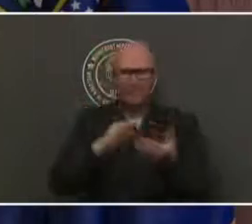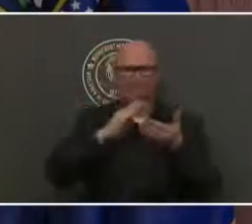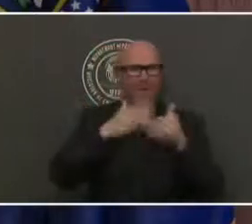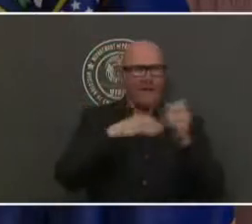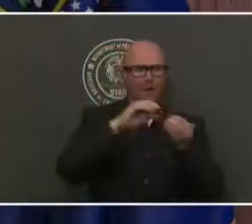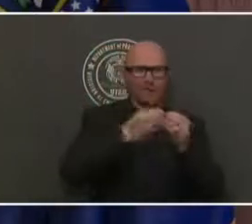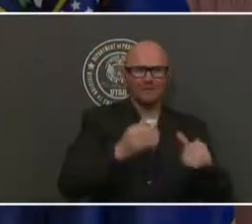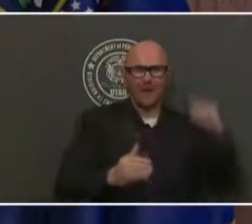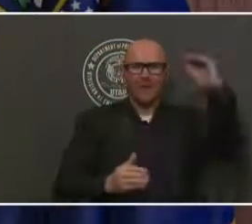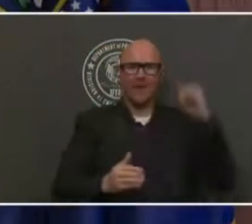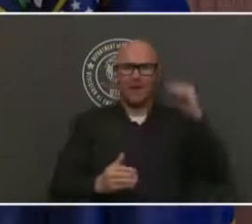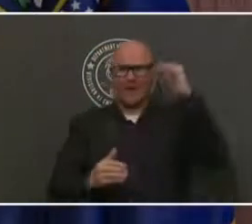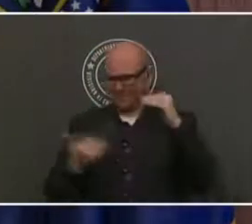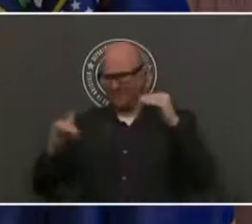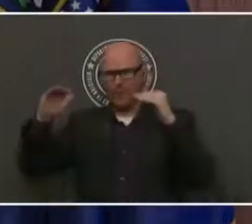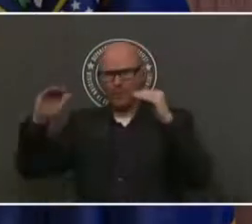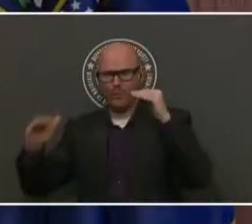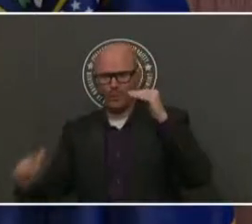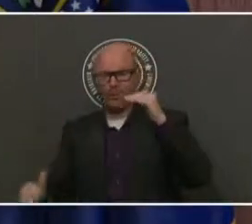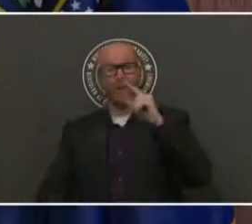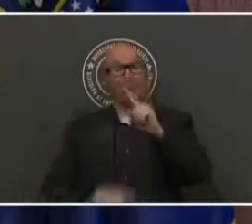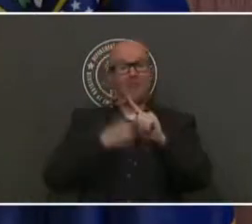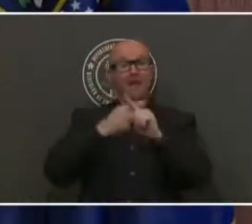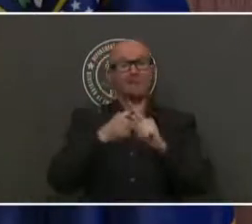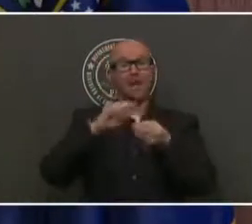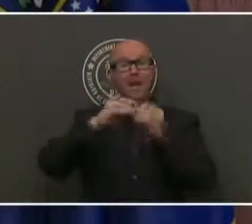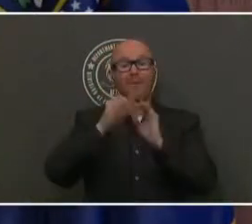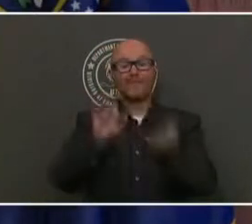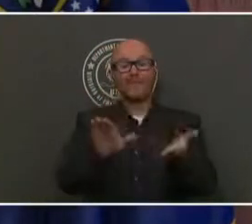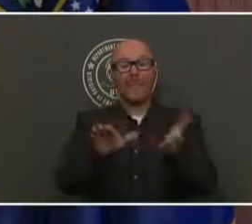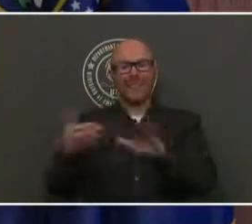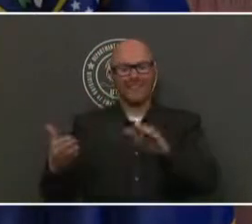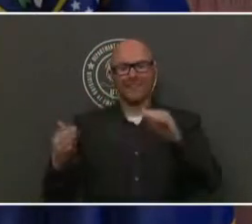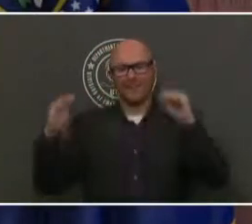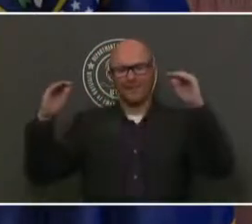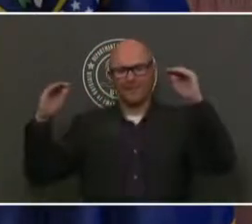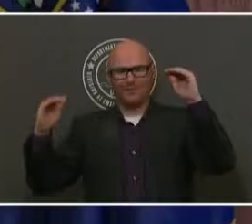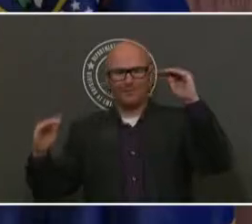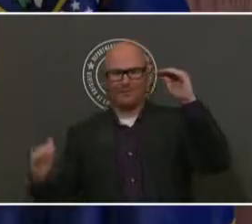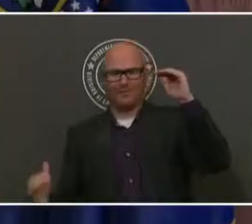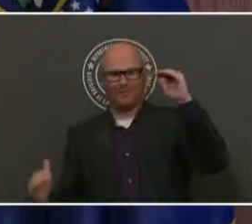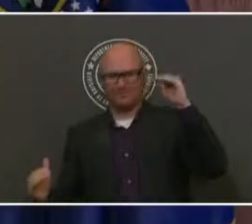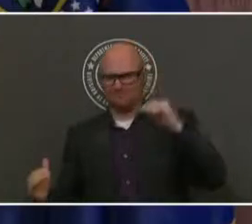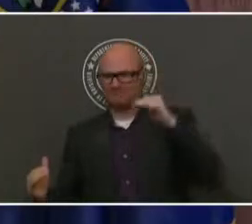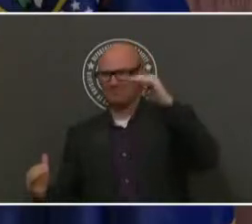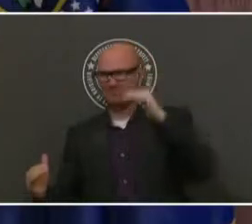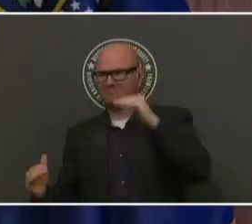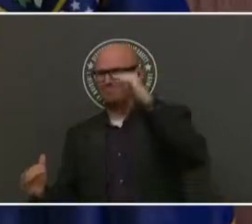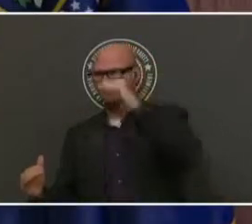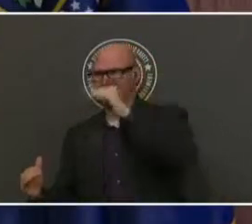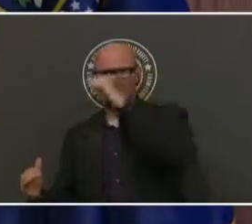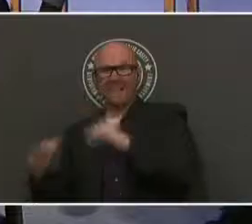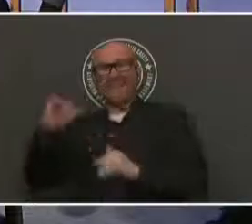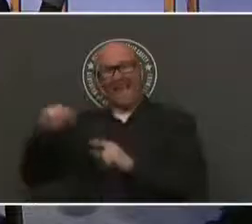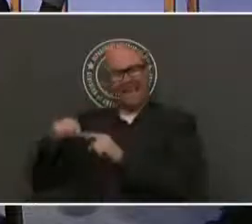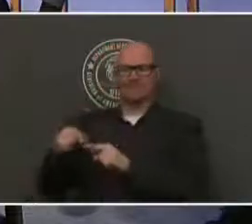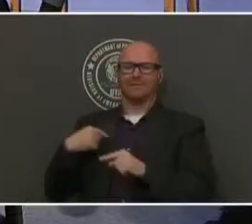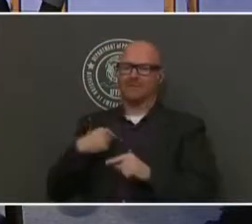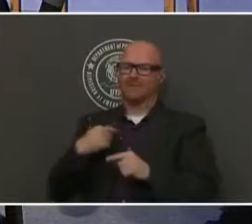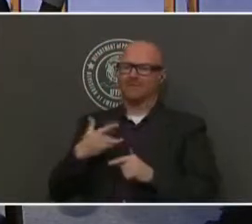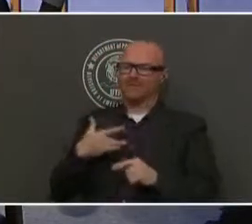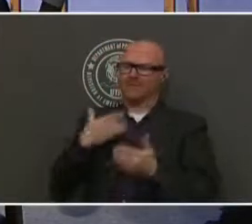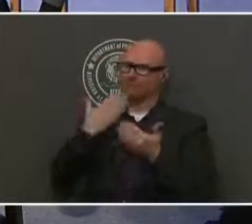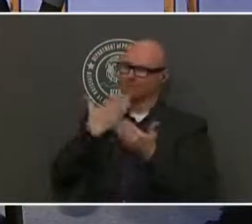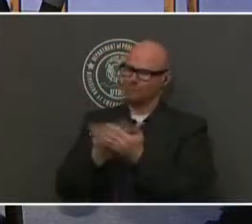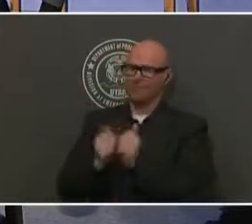really anxious to get our most vulnerable vaccinated and get them fully vaccinated, and then we don't have to worry quite as much. Governor, is the